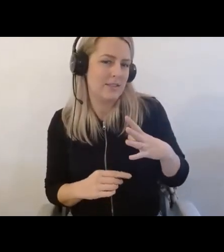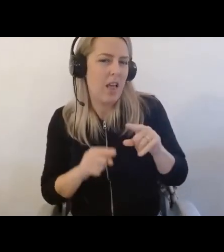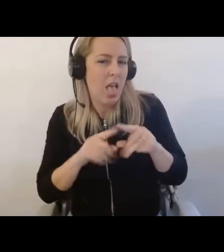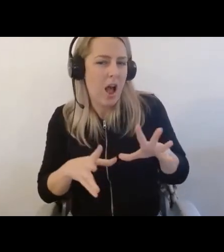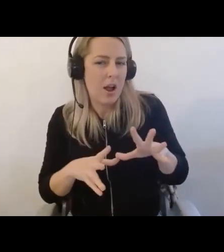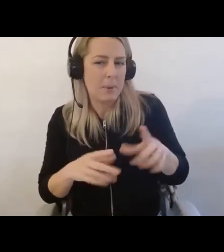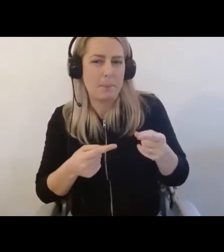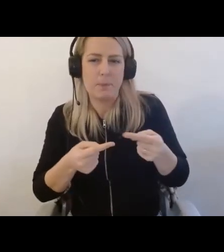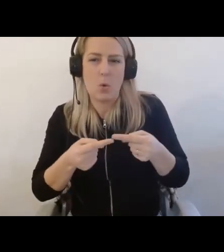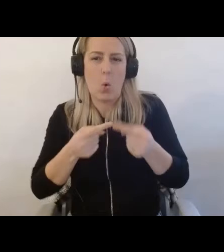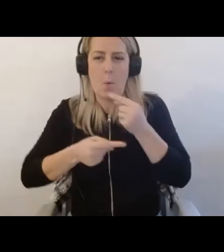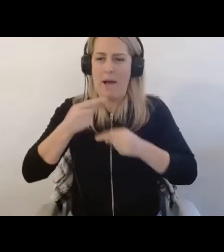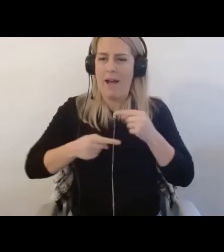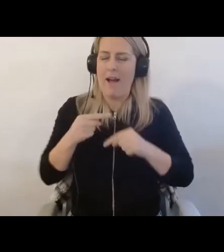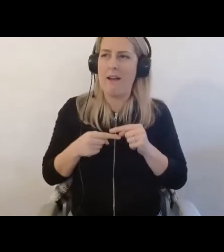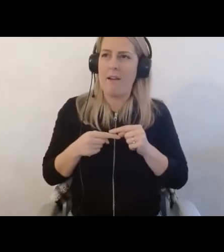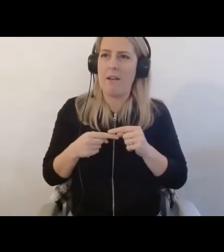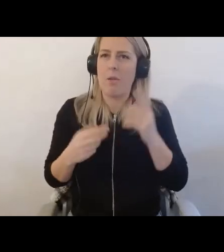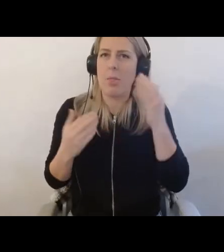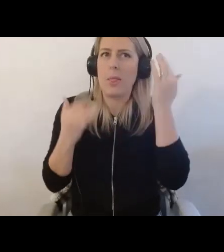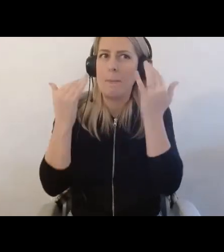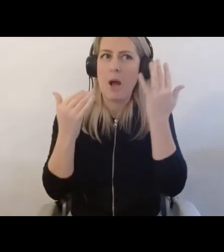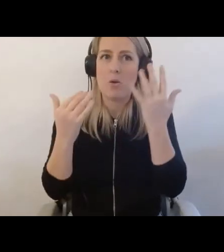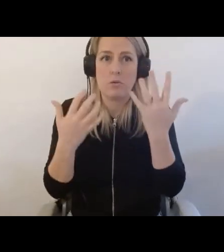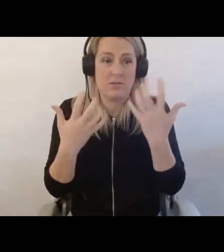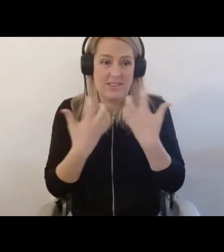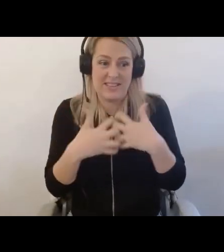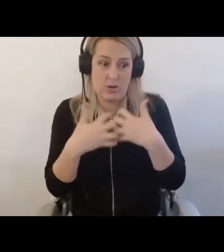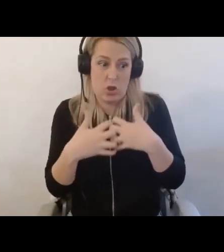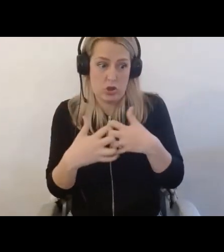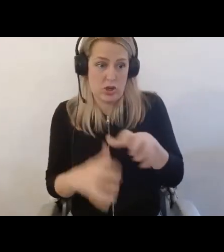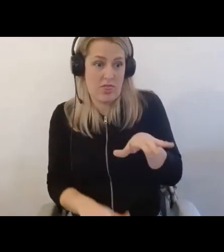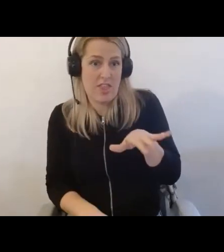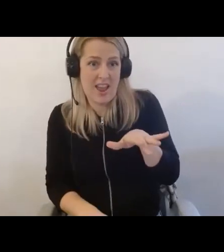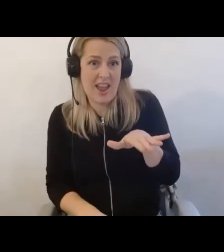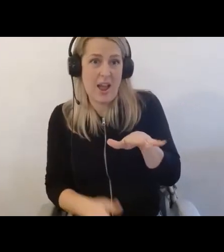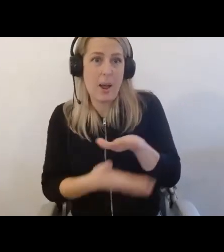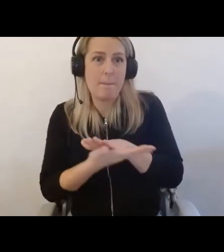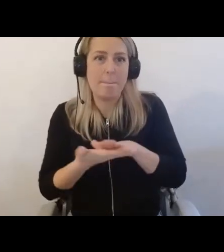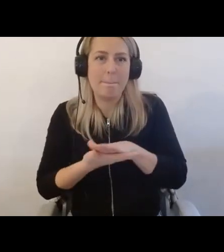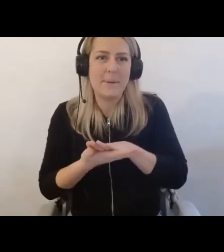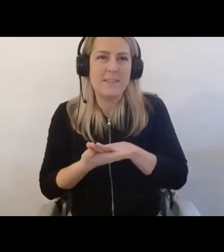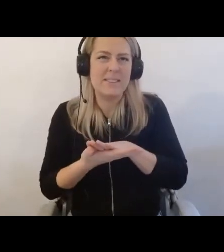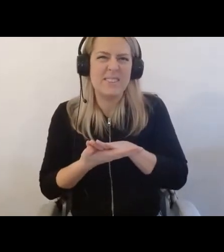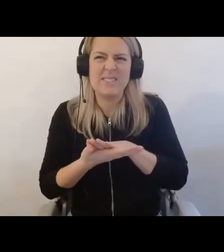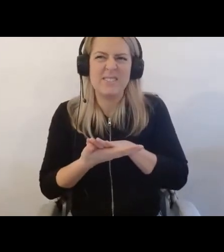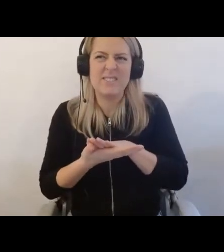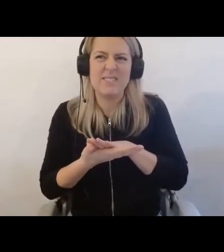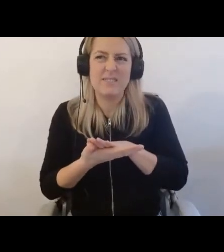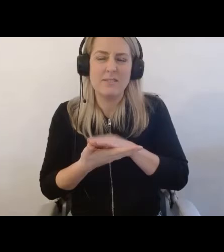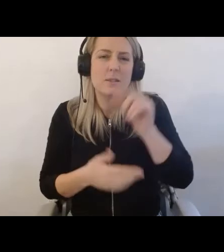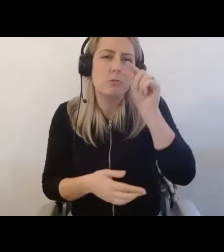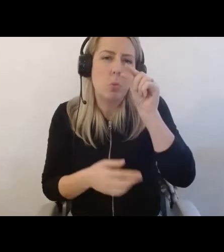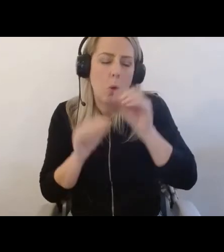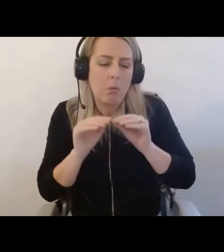Because the thought is, if you put the technology, if it's already there to hand, then it's not that much of a step to tell people about,